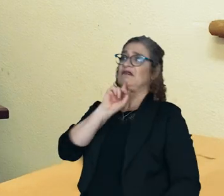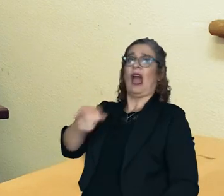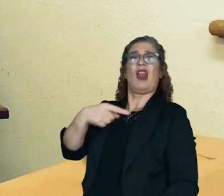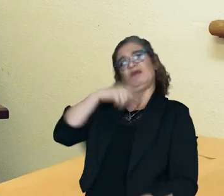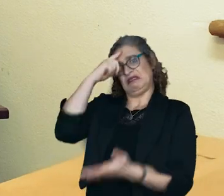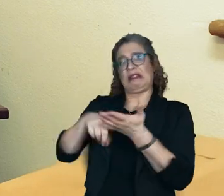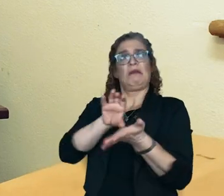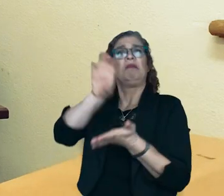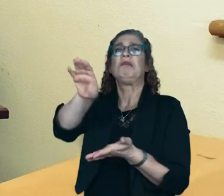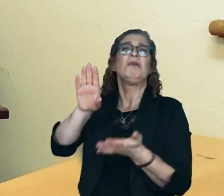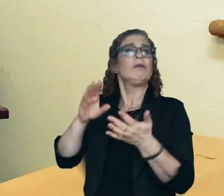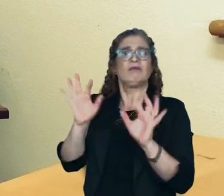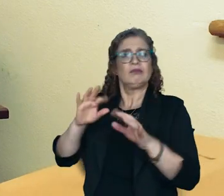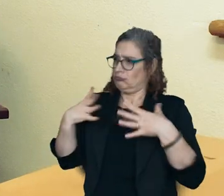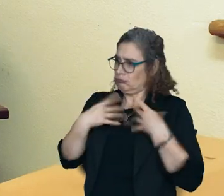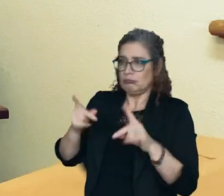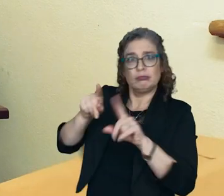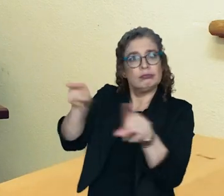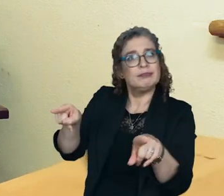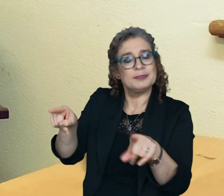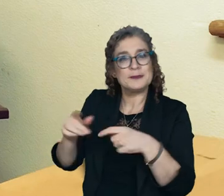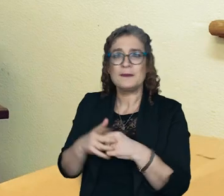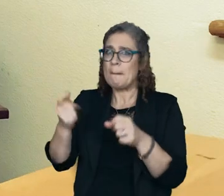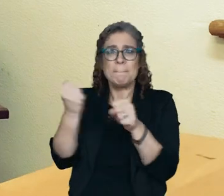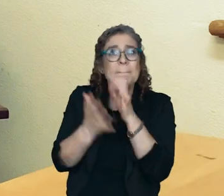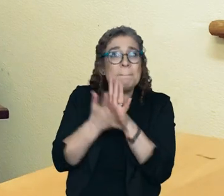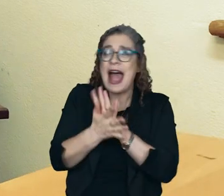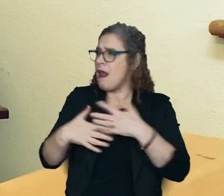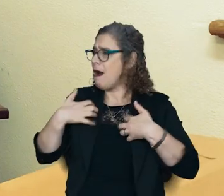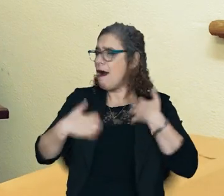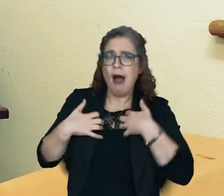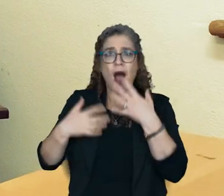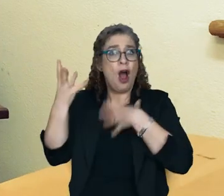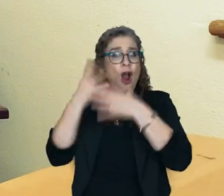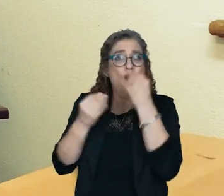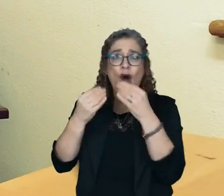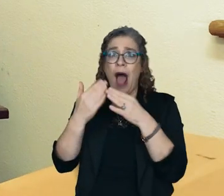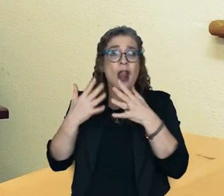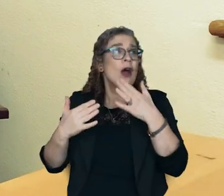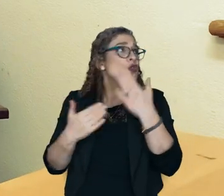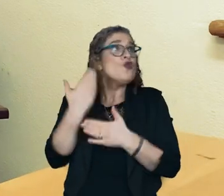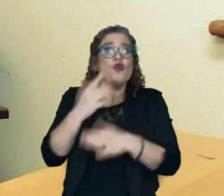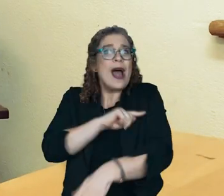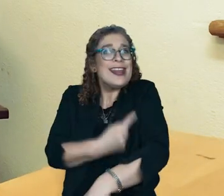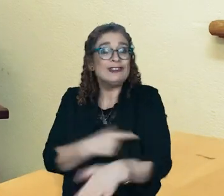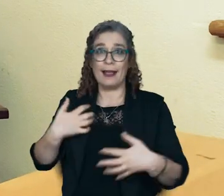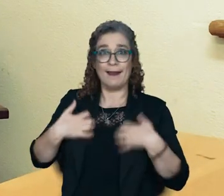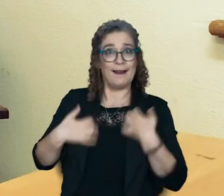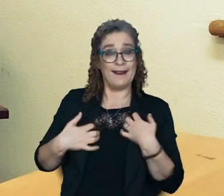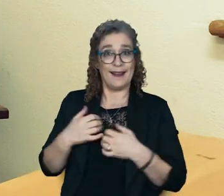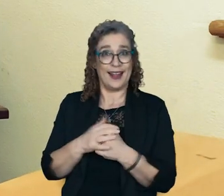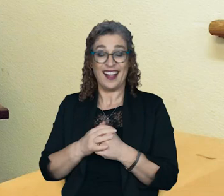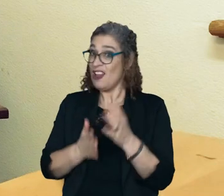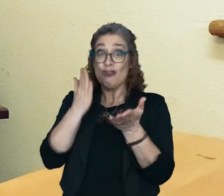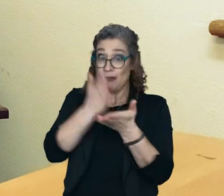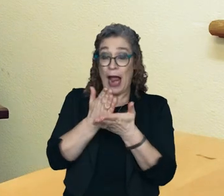being part of these links is very vibrant, very exciting, and very enriching. And I'm just aware that I have as much,